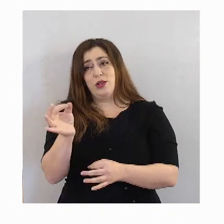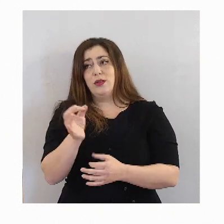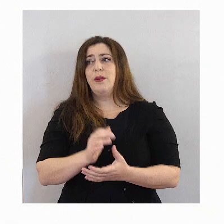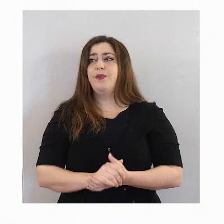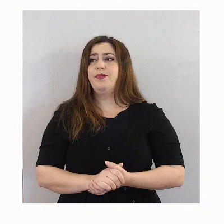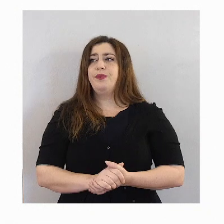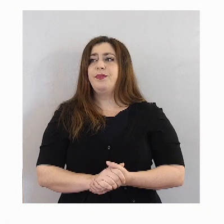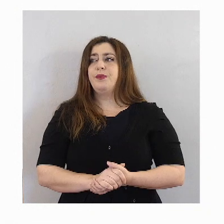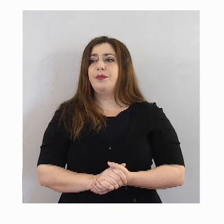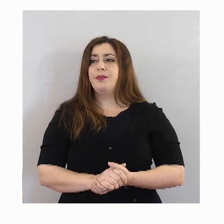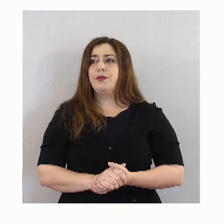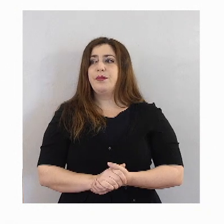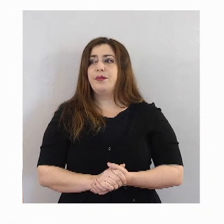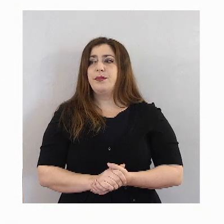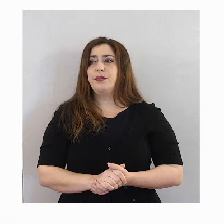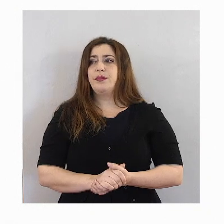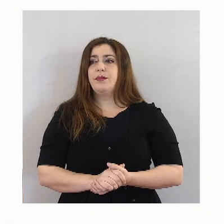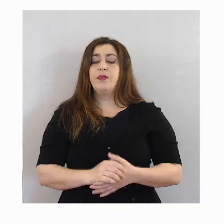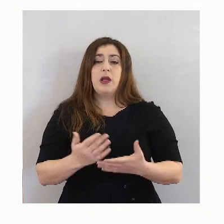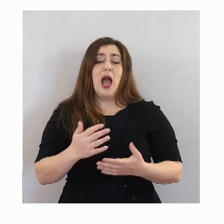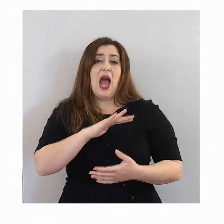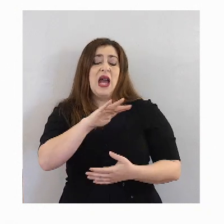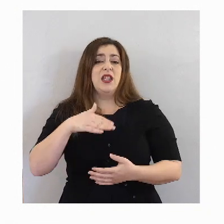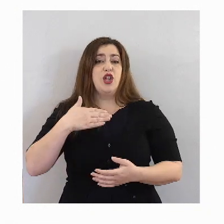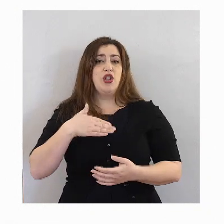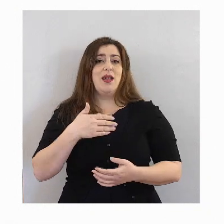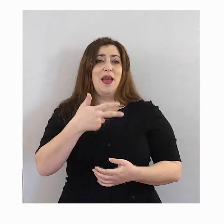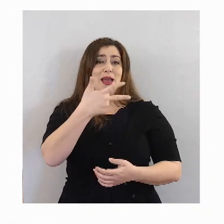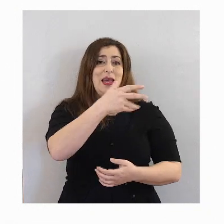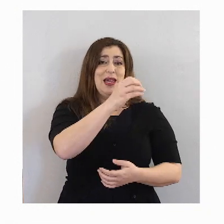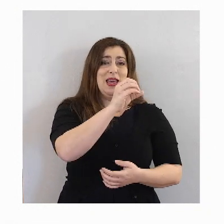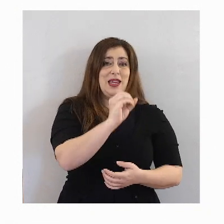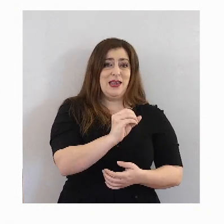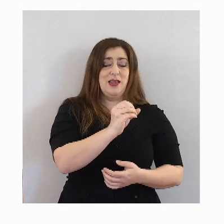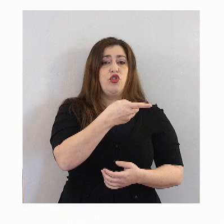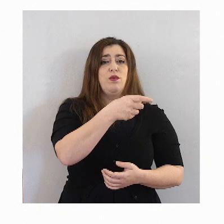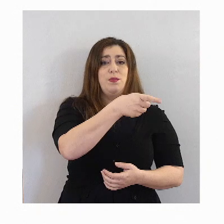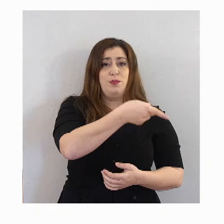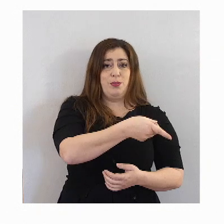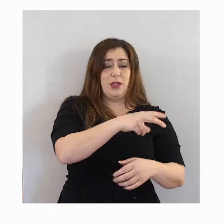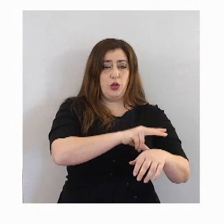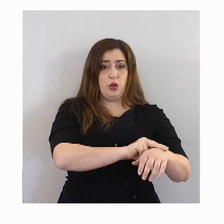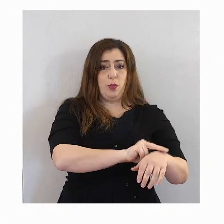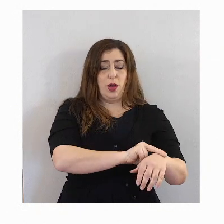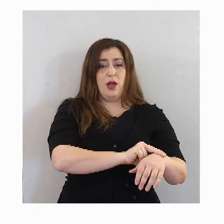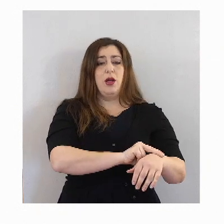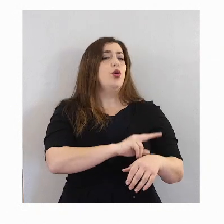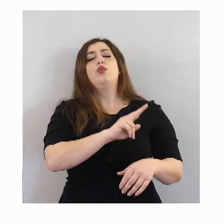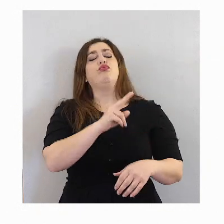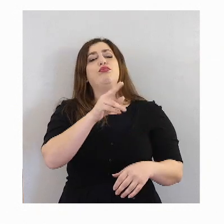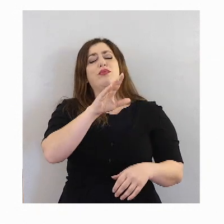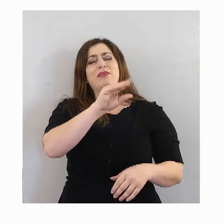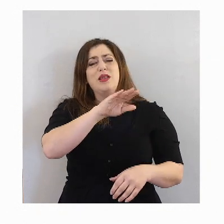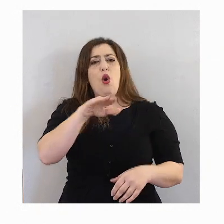As I mentioned, the aim was to train 80 general practitioners, 25 emergency department staff, 60 managers and practice nurses,